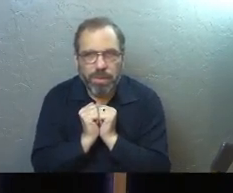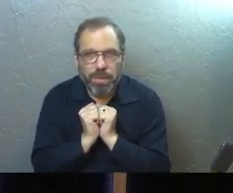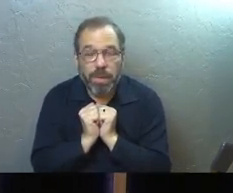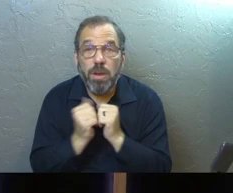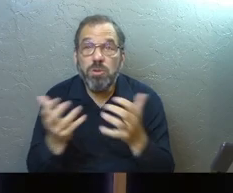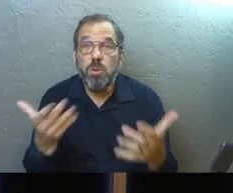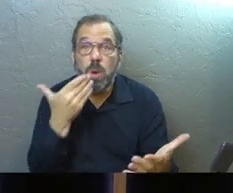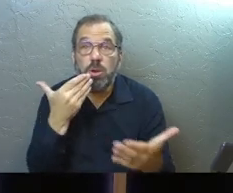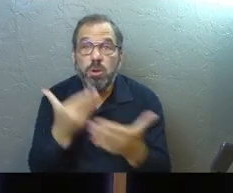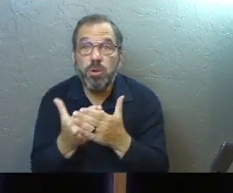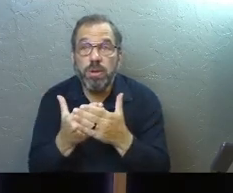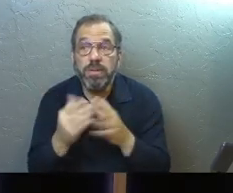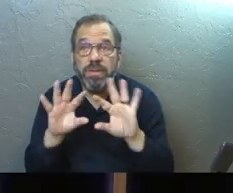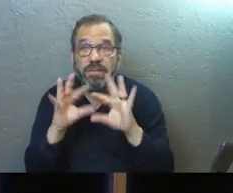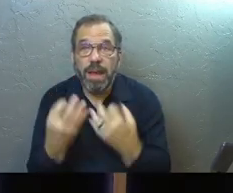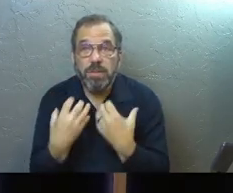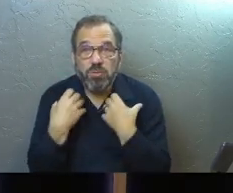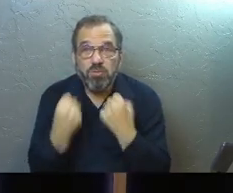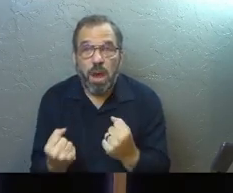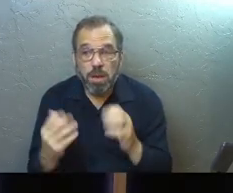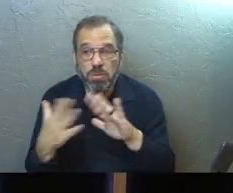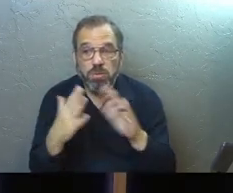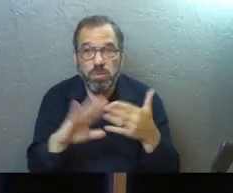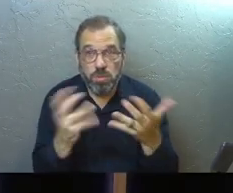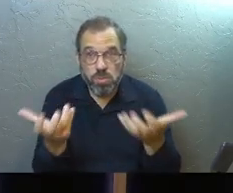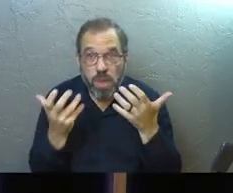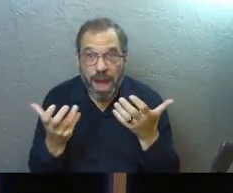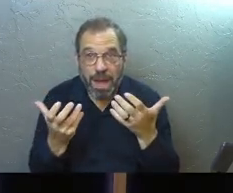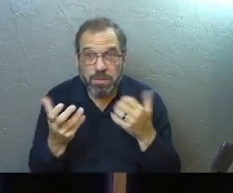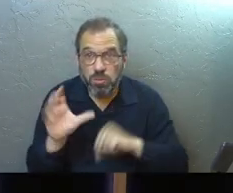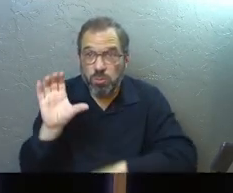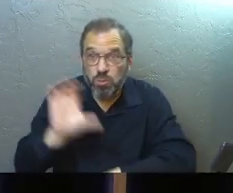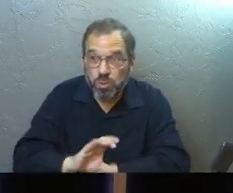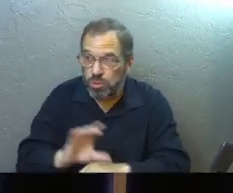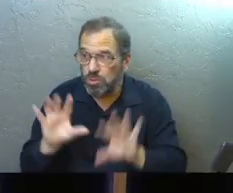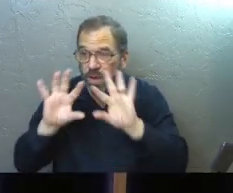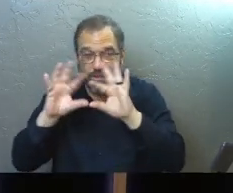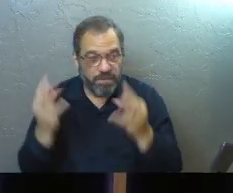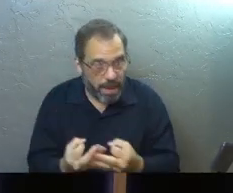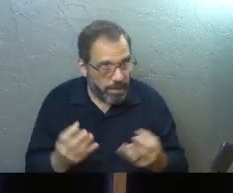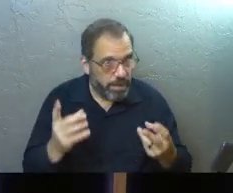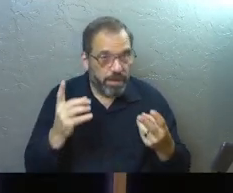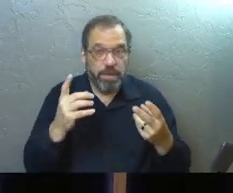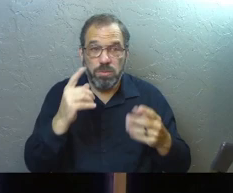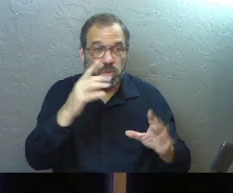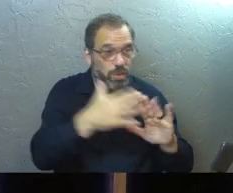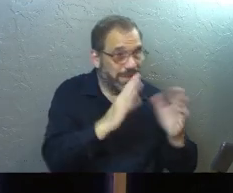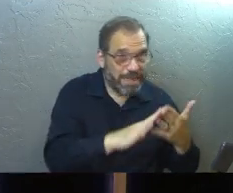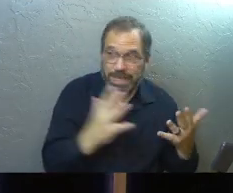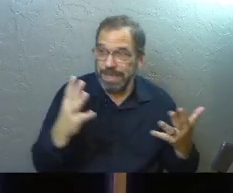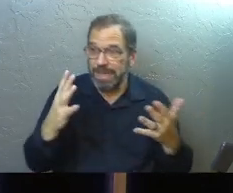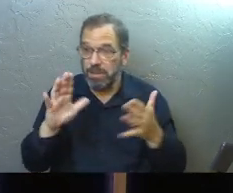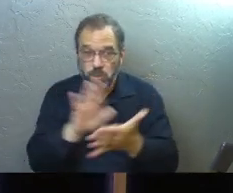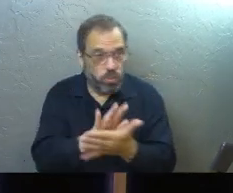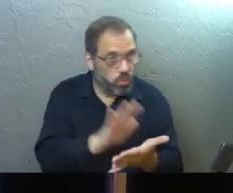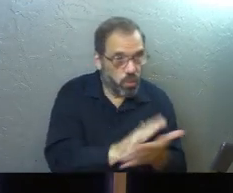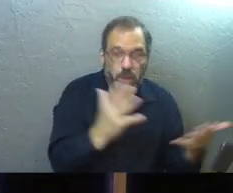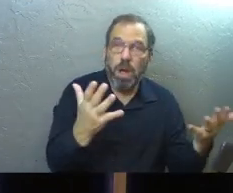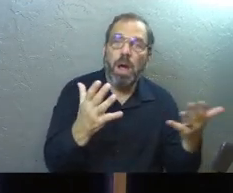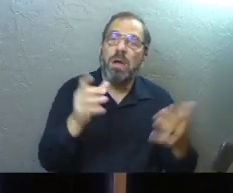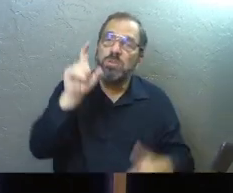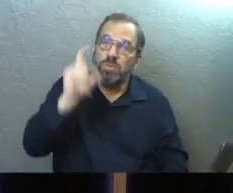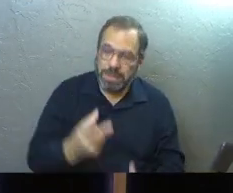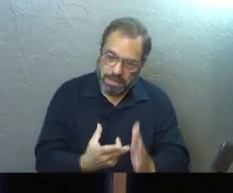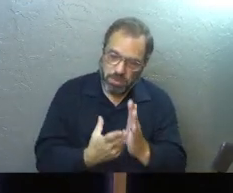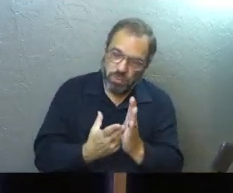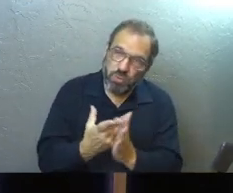You want to have a good community? Your church, your family, your city, your school, you need